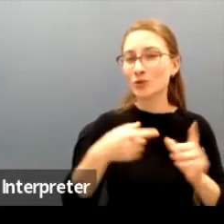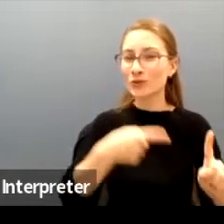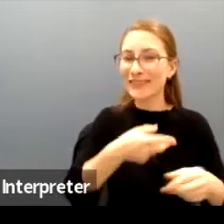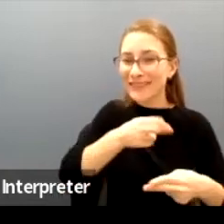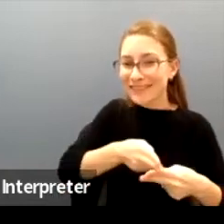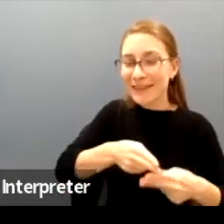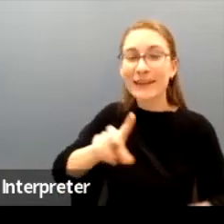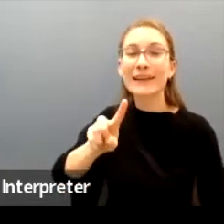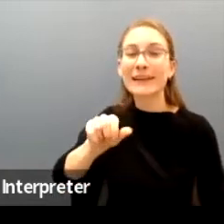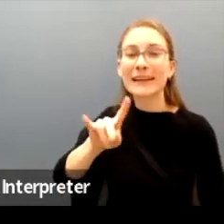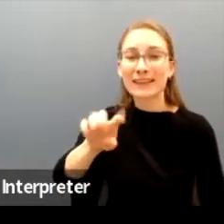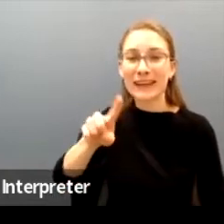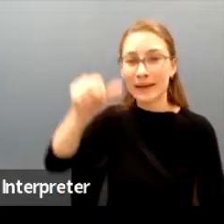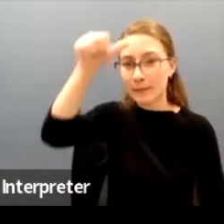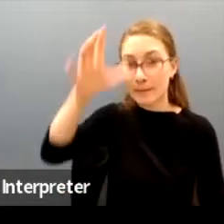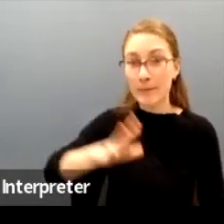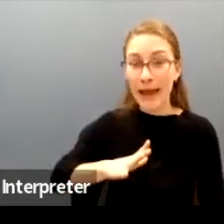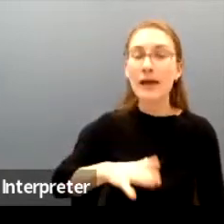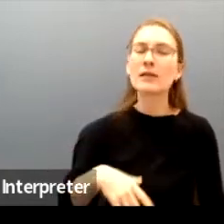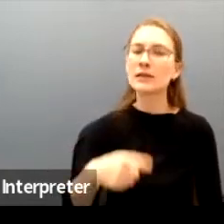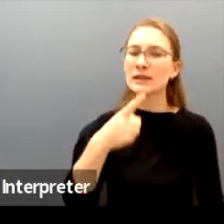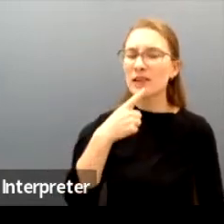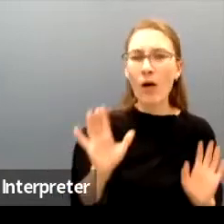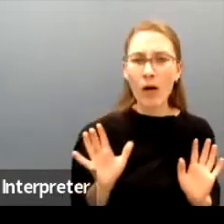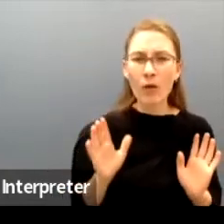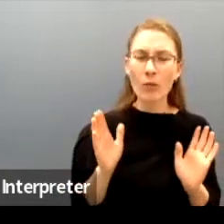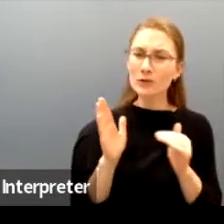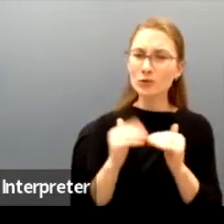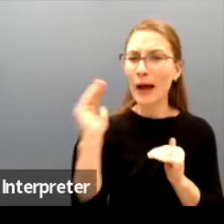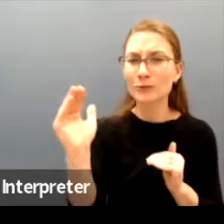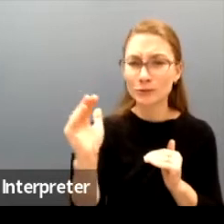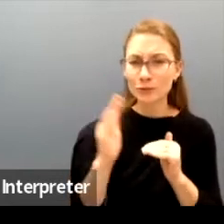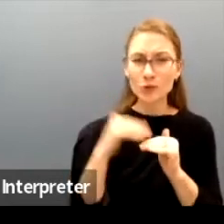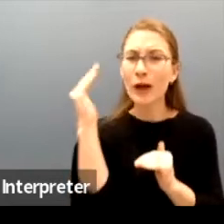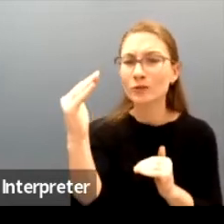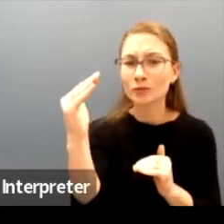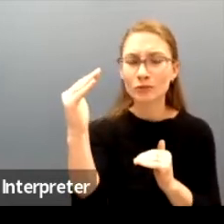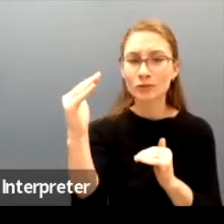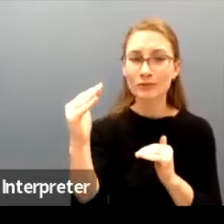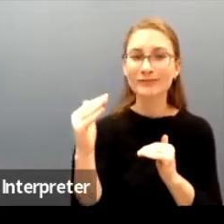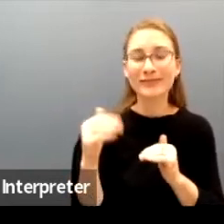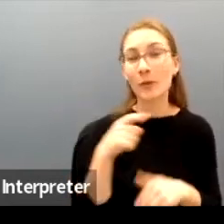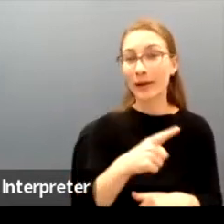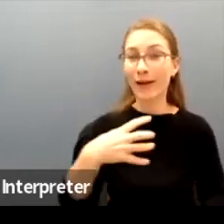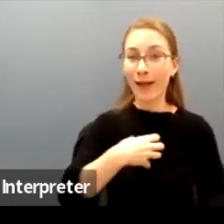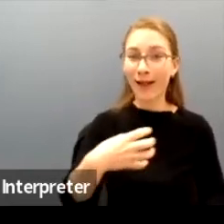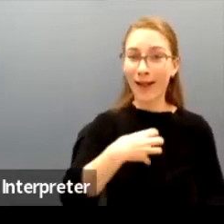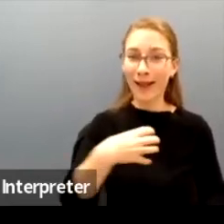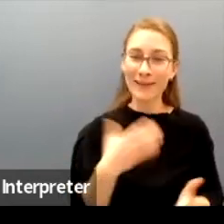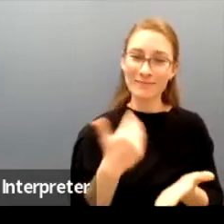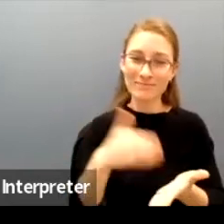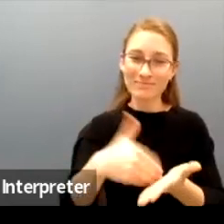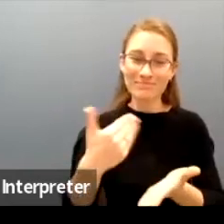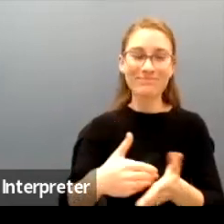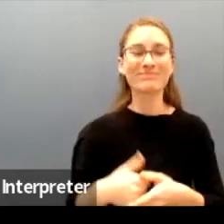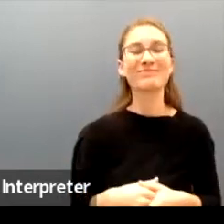show saying it's too much. It's a gif of him shouting, it's too much, it's too much. So that's how a lot of families feel